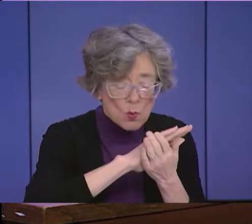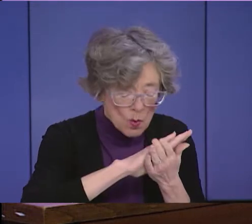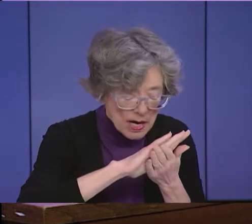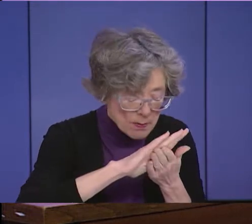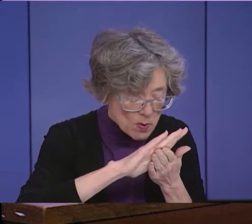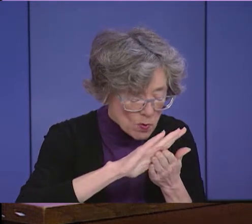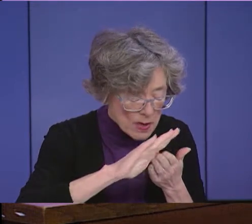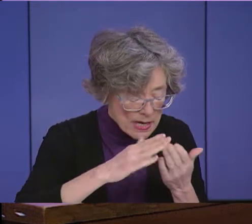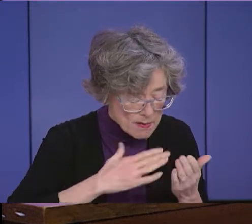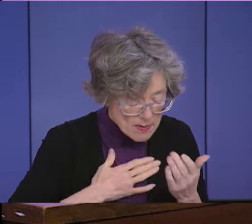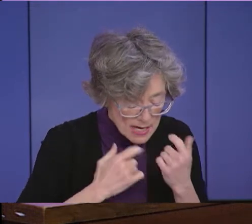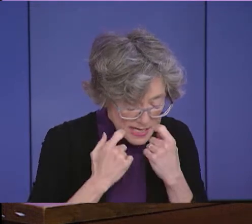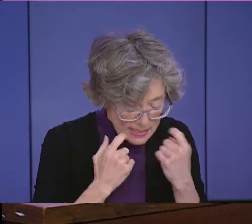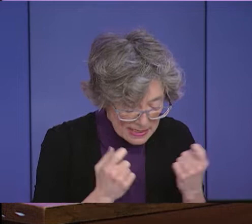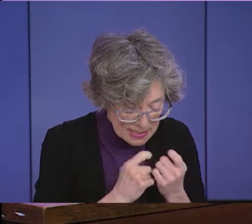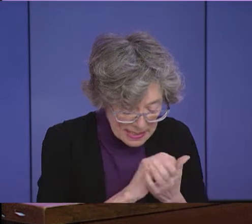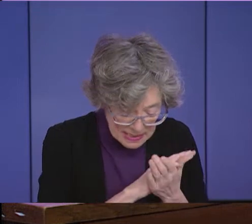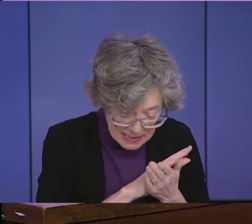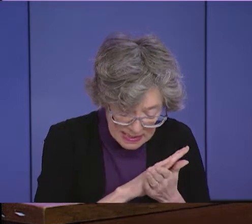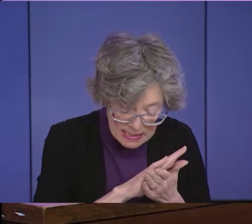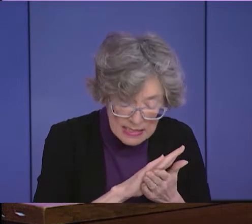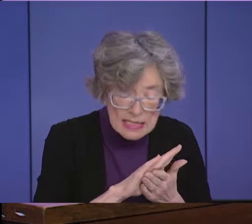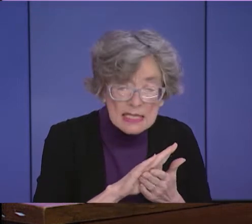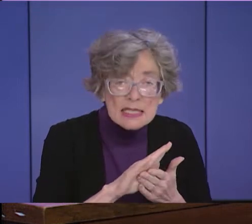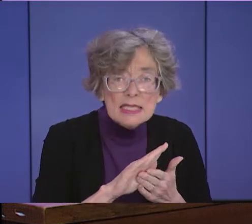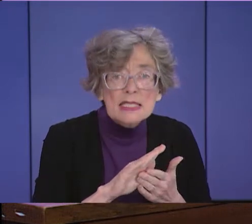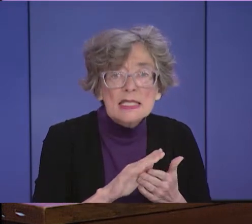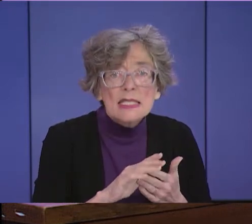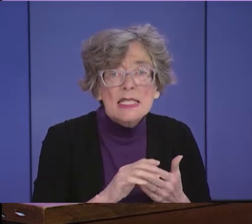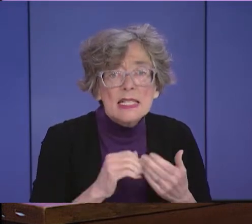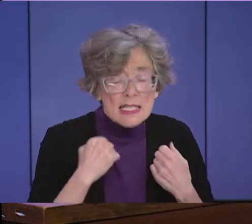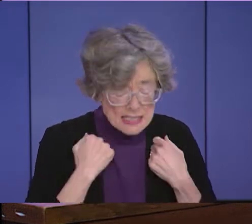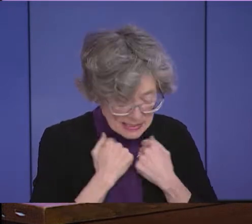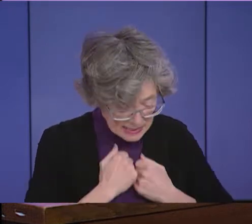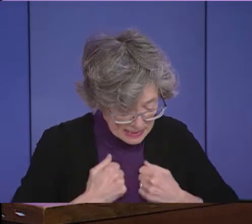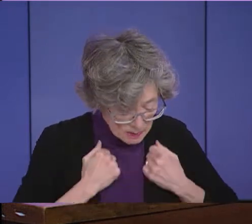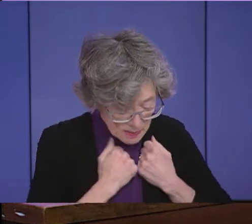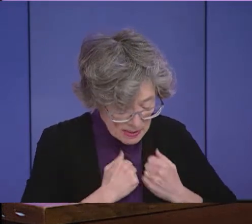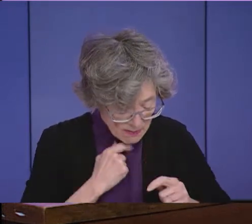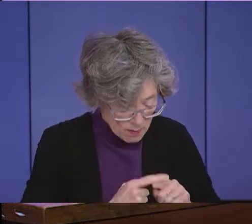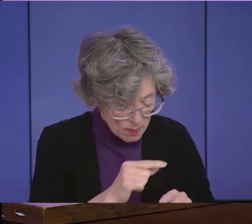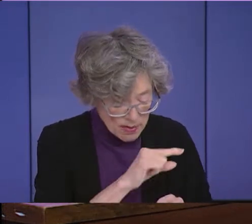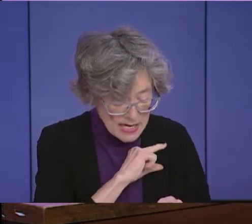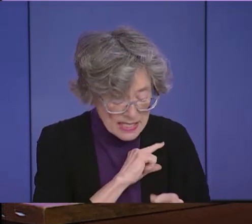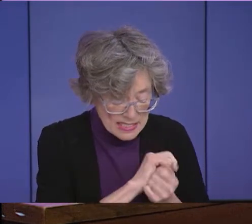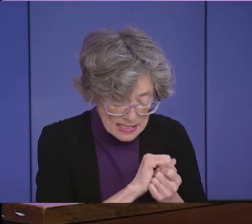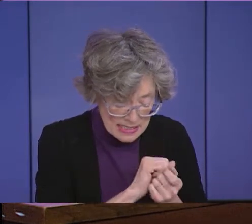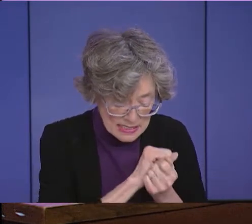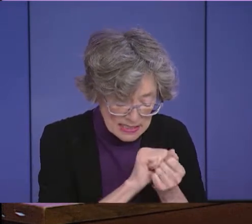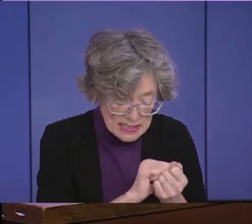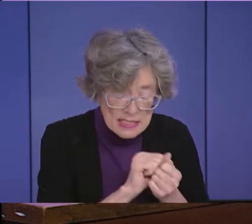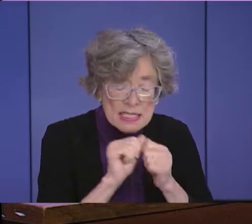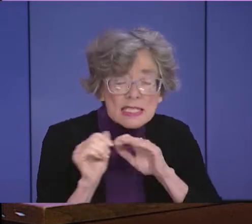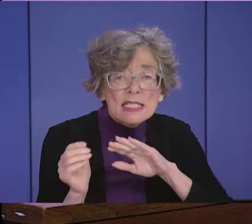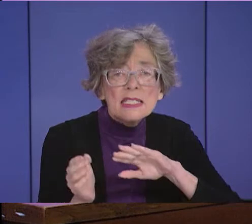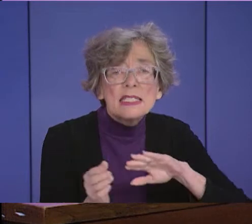Compassion, wipe out my offense. Thoroughly wash me from